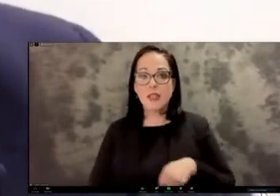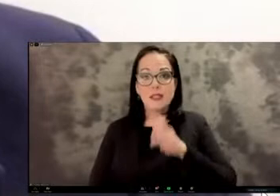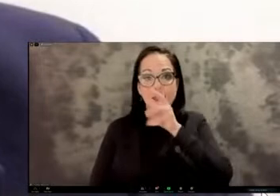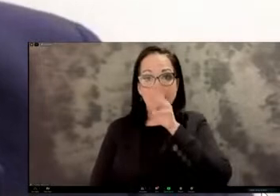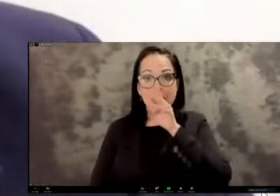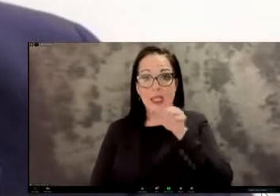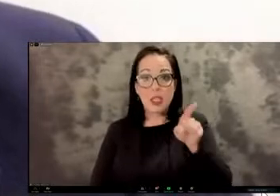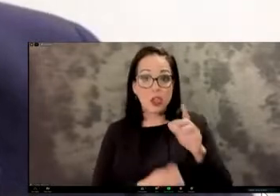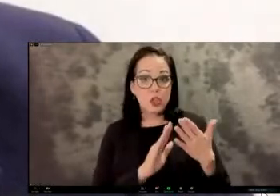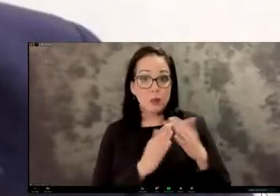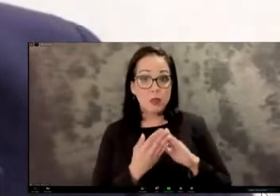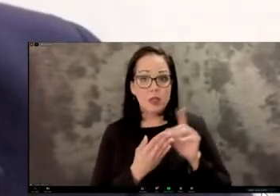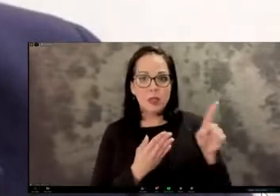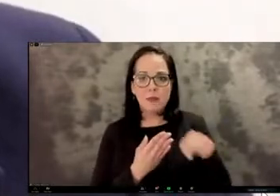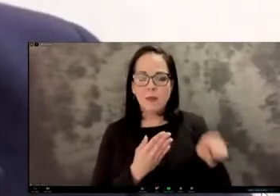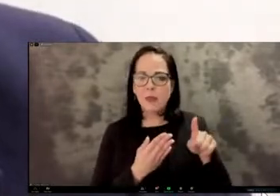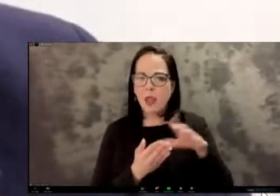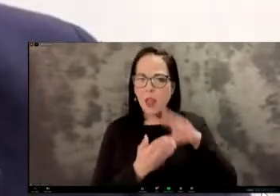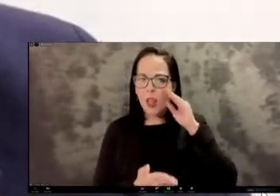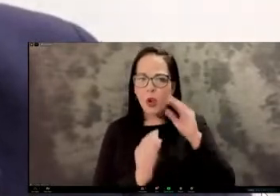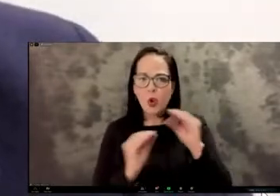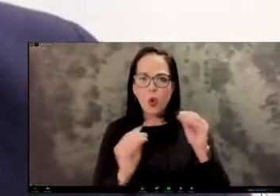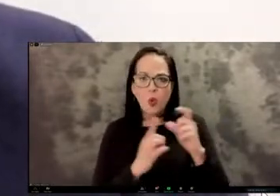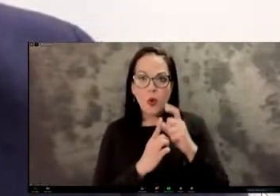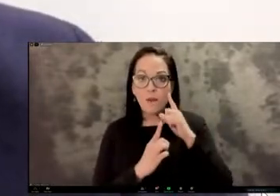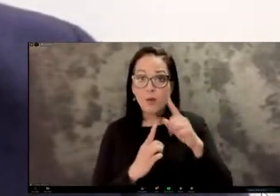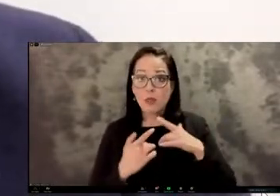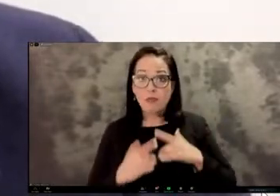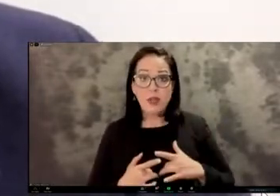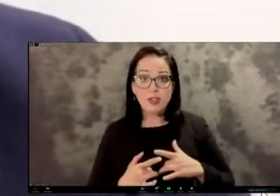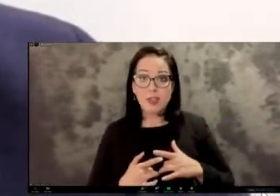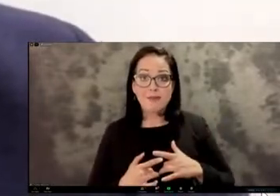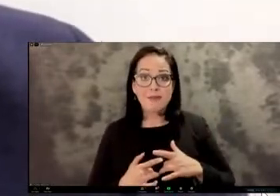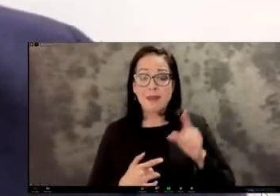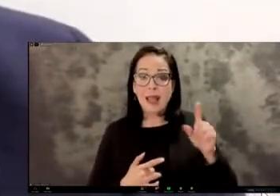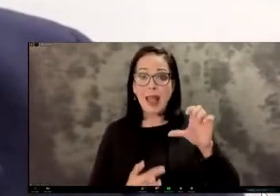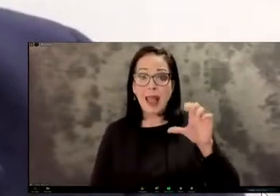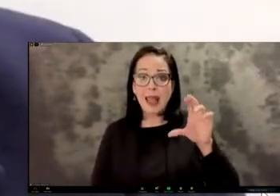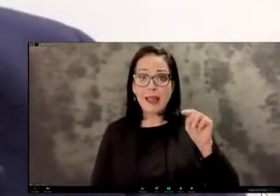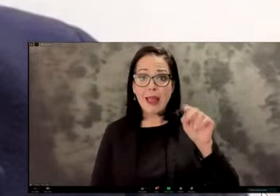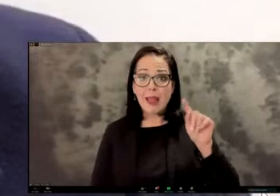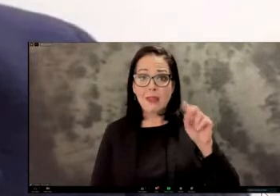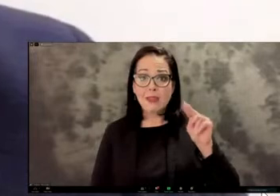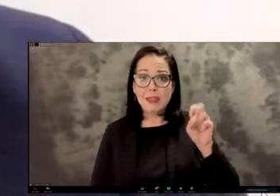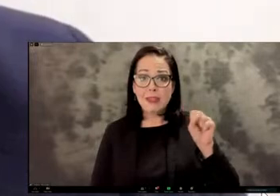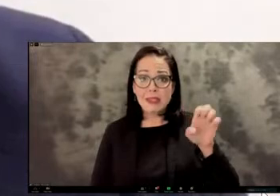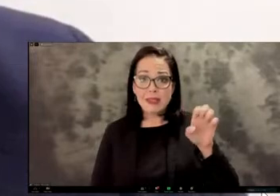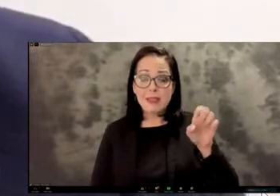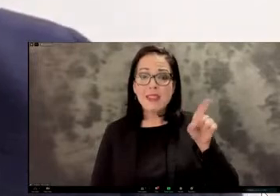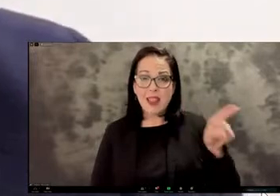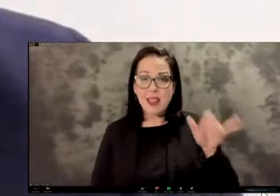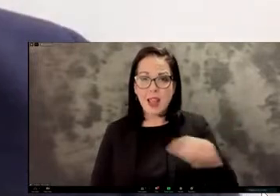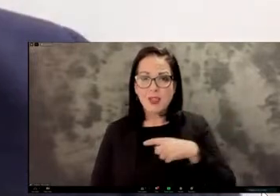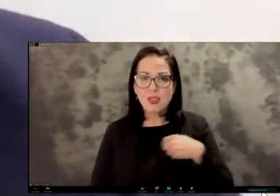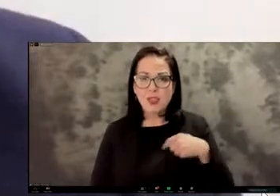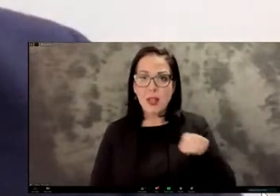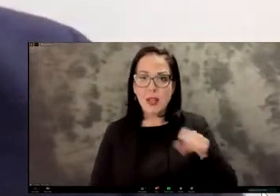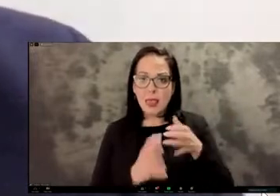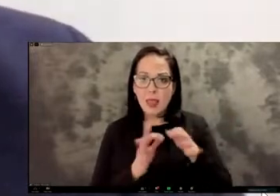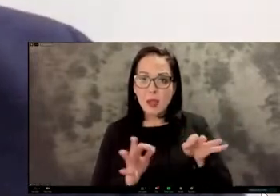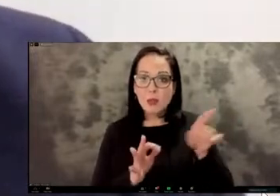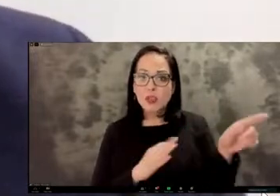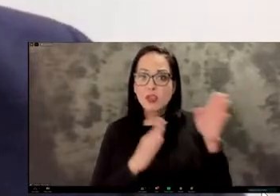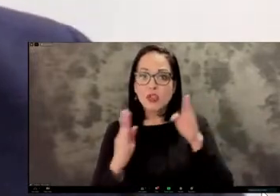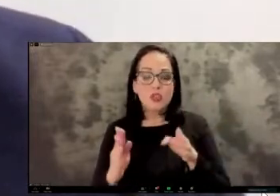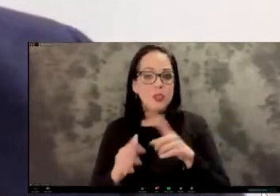I learned that there was no word for depression, at least in Cantonese. At the same time, I also knew, going back